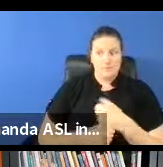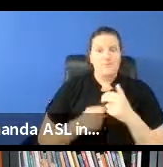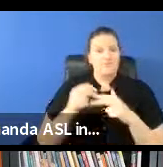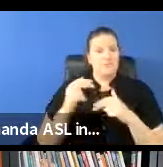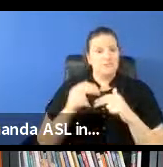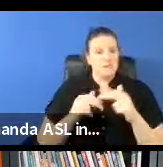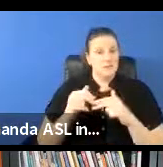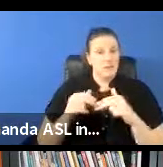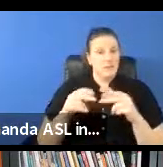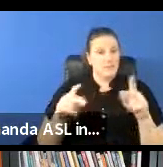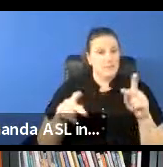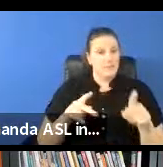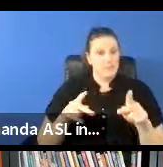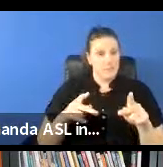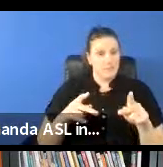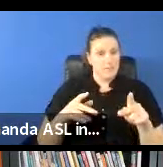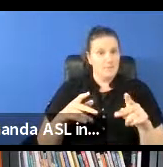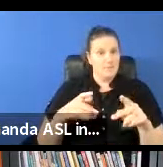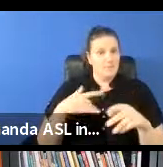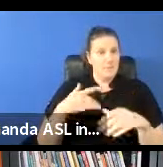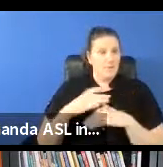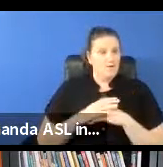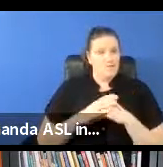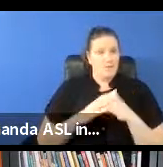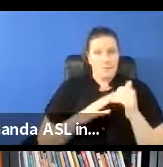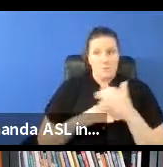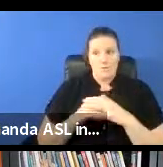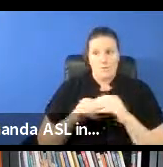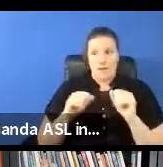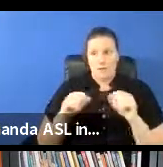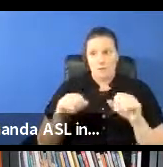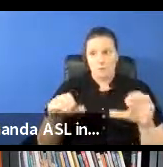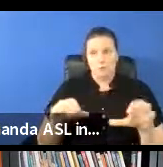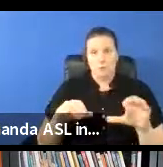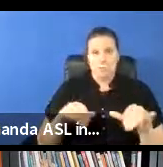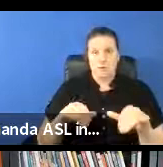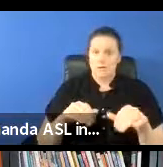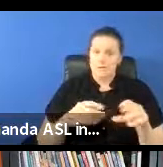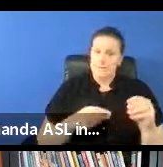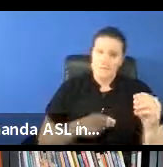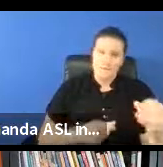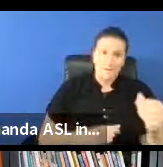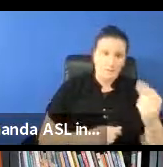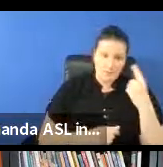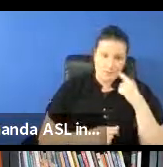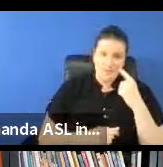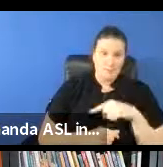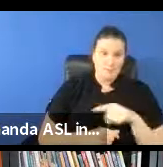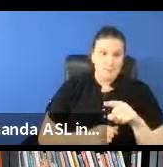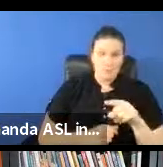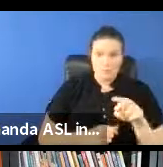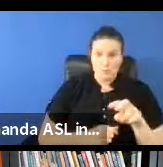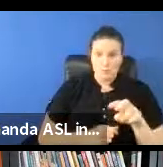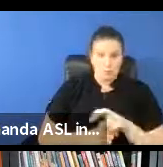facilities that folks will be comfortable with, and they can do it in such a way that it's efficient for them to travel